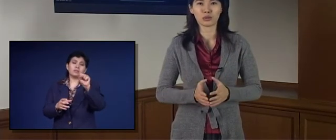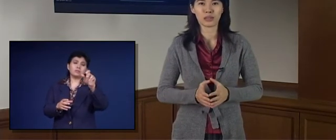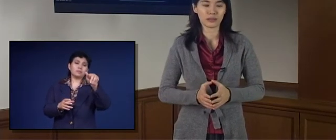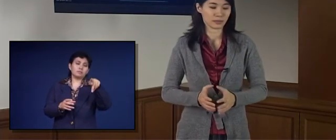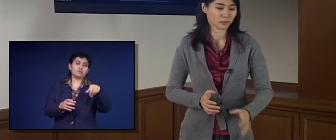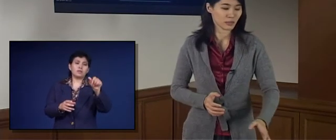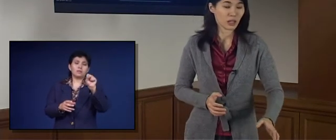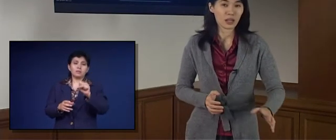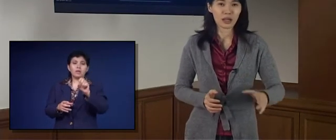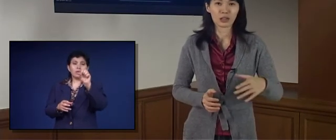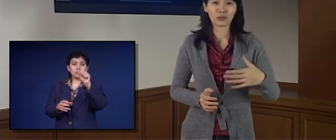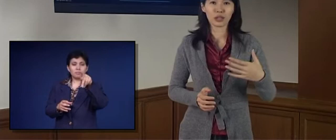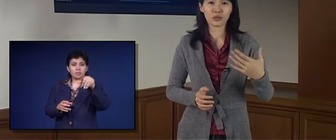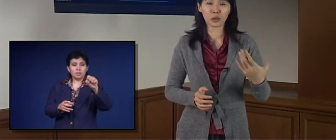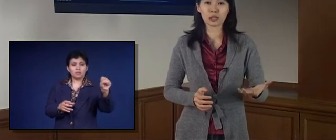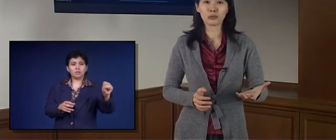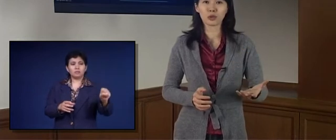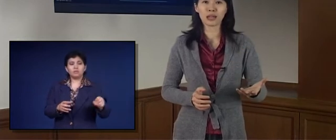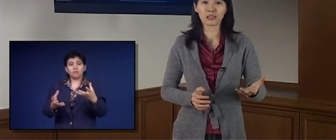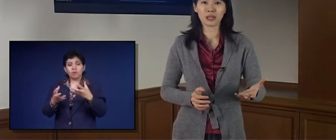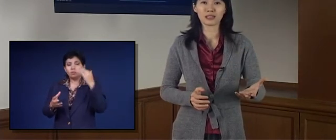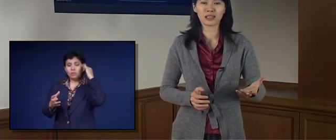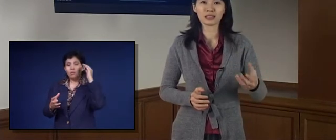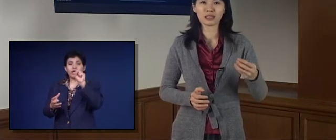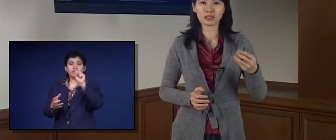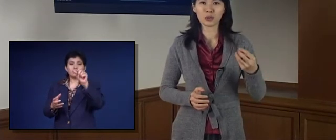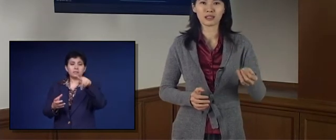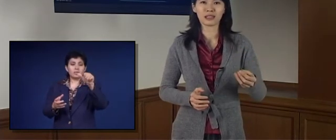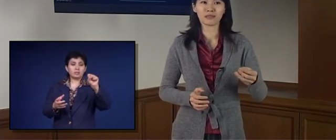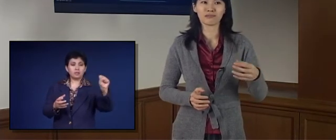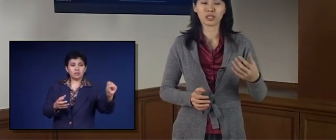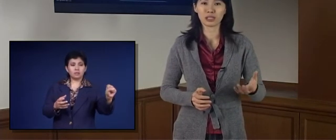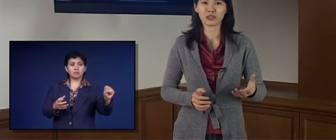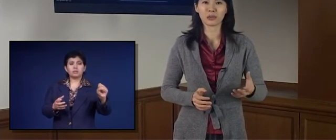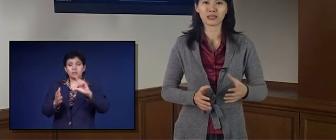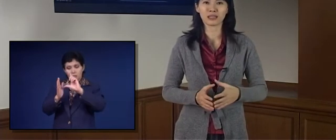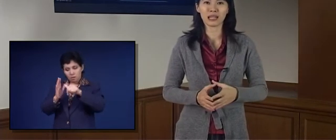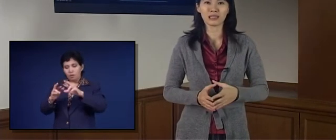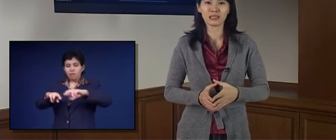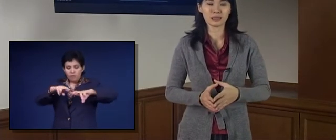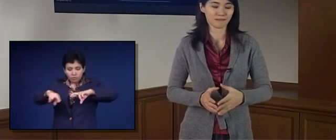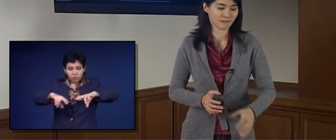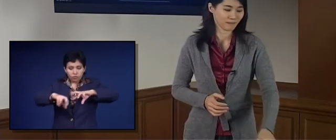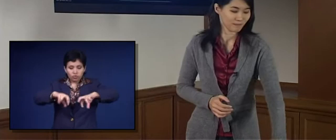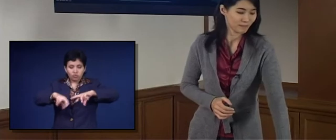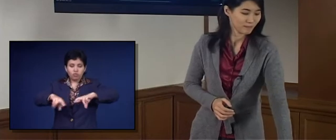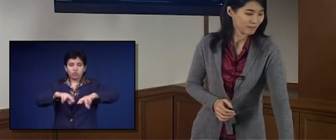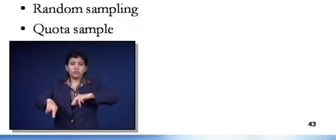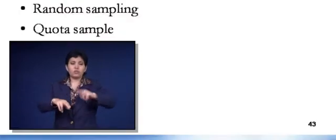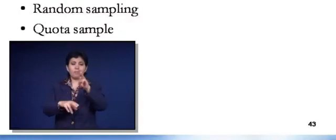know how to do it. And if you want to learn more about SPSS, it is always in the research method class.